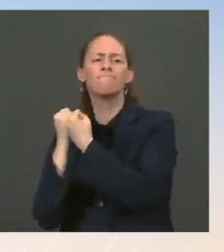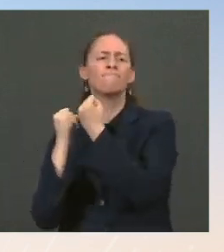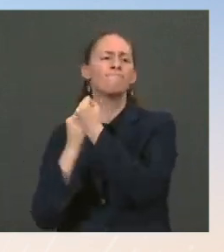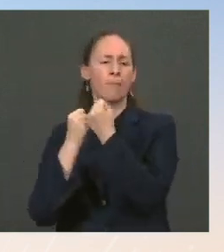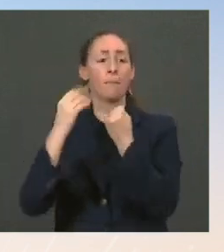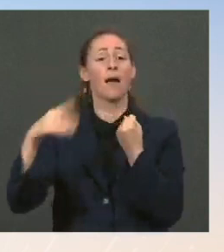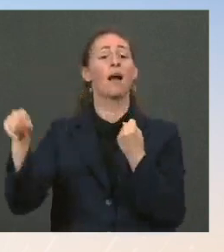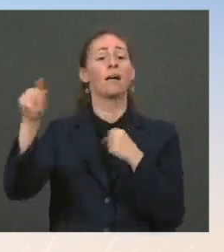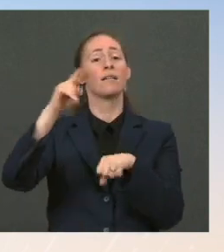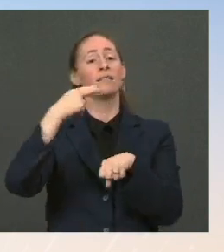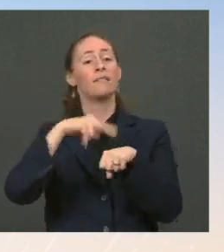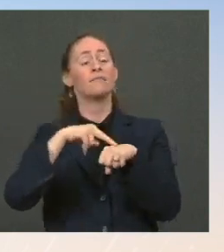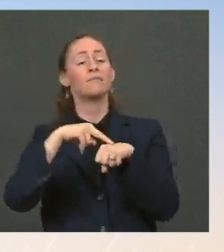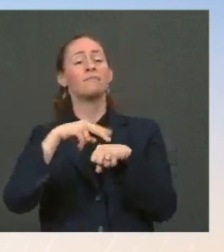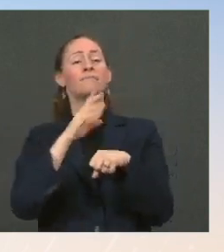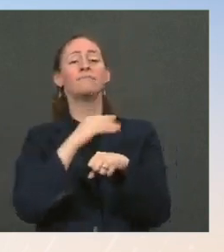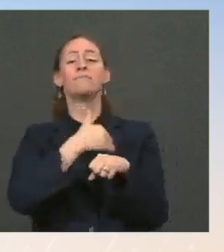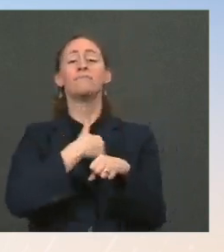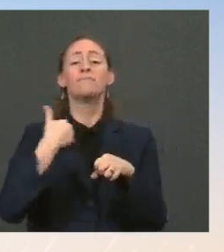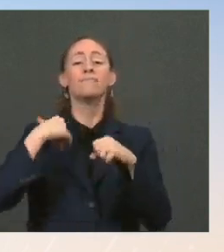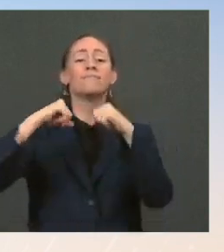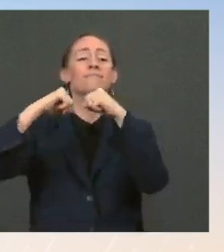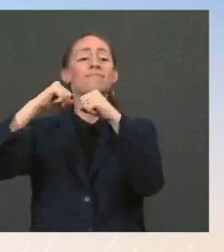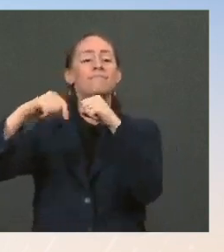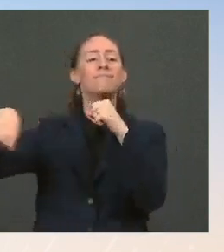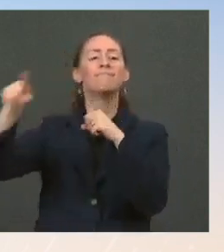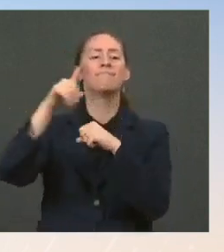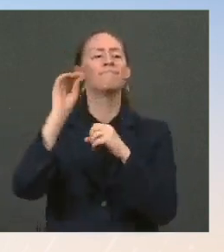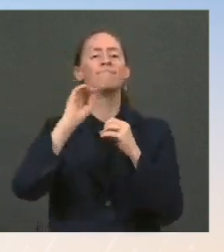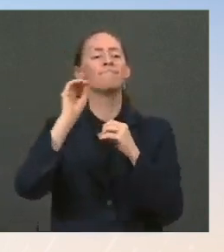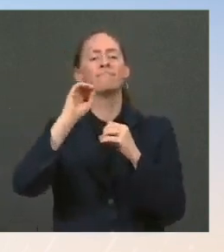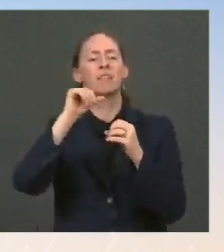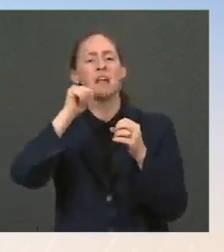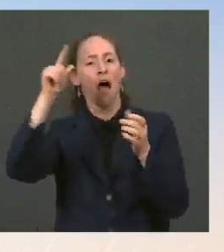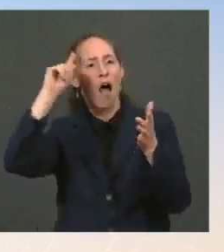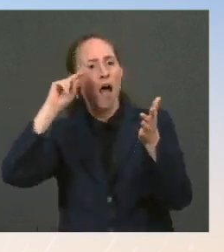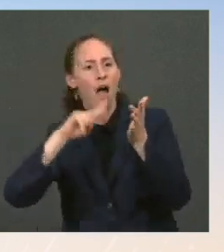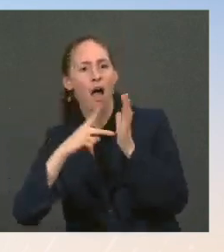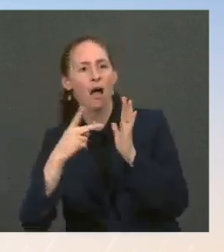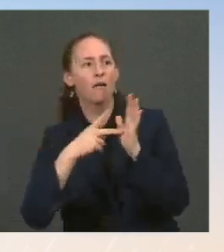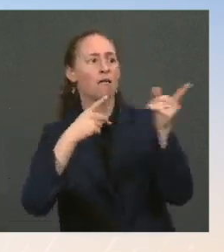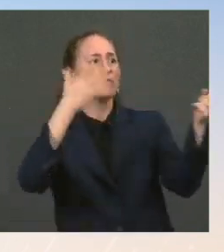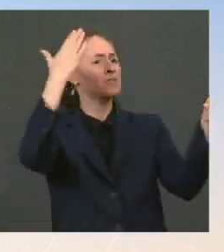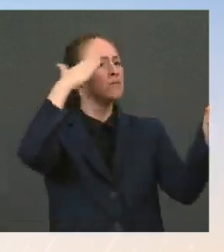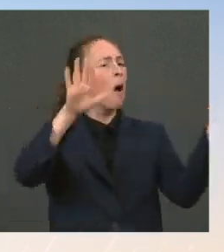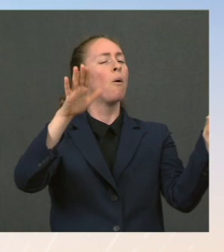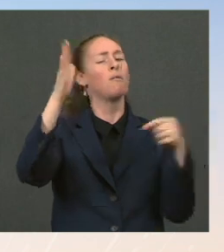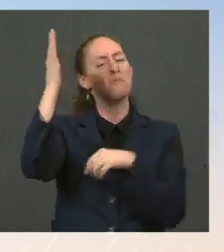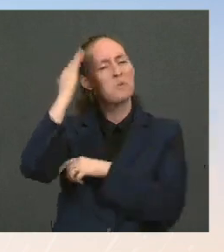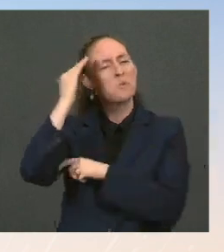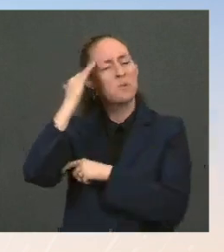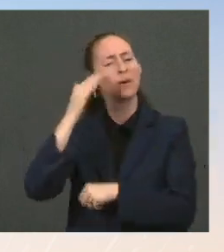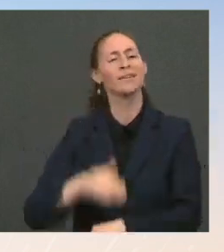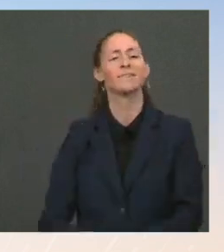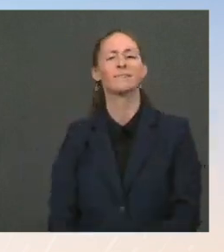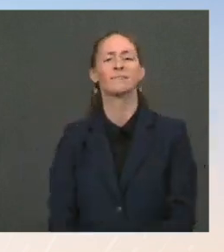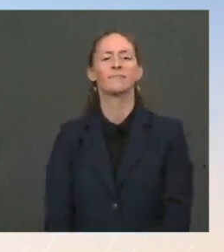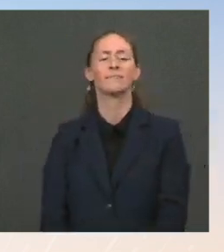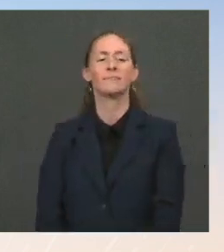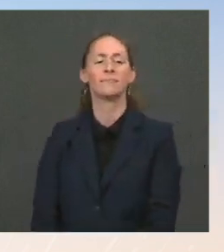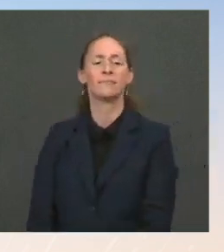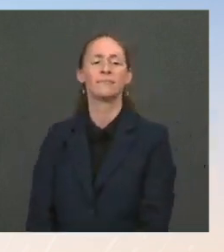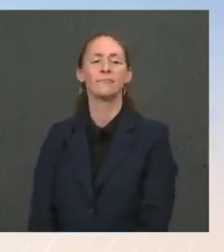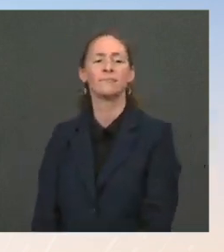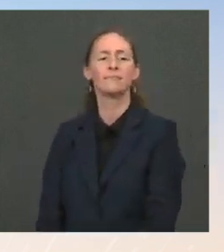team, but that certainly is not what he was intending to convey. Go ahead. Let me ask you quickly. Yesterday, the president said that he would be